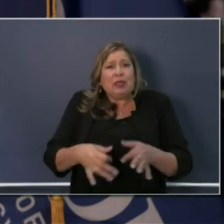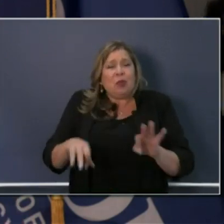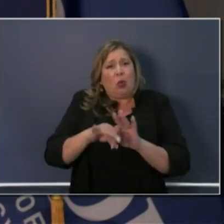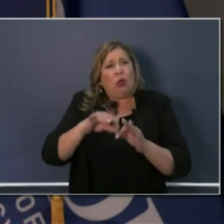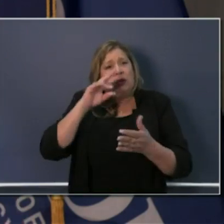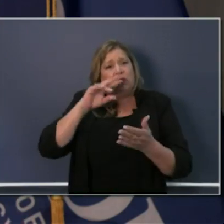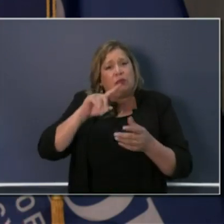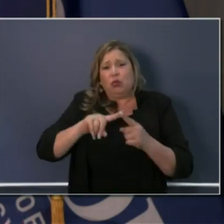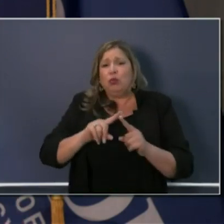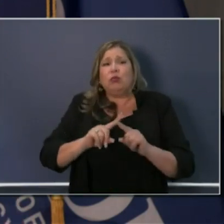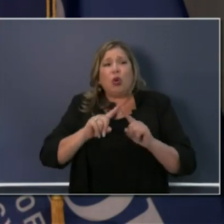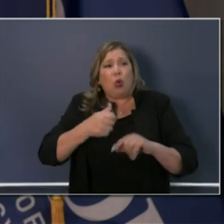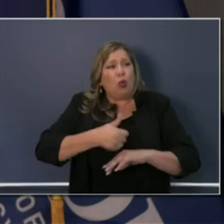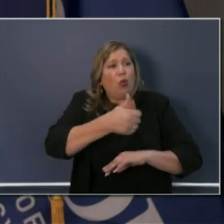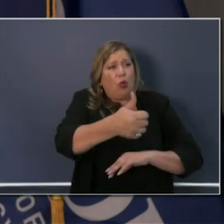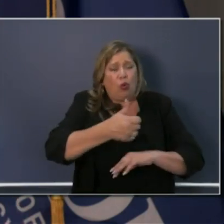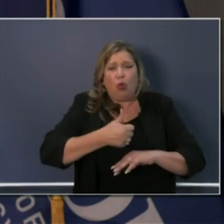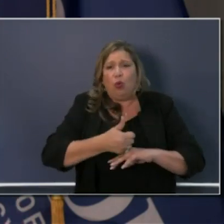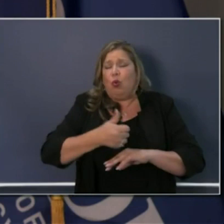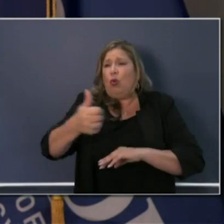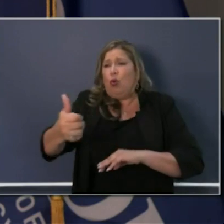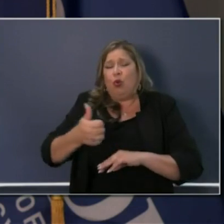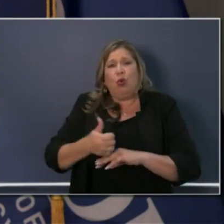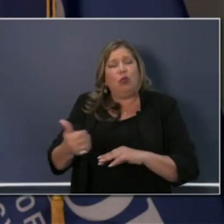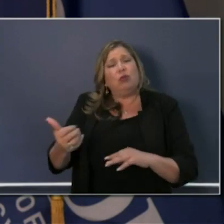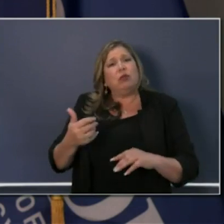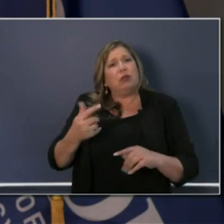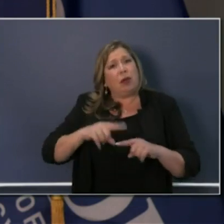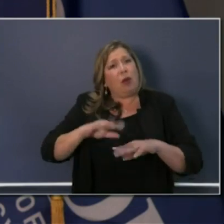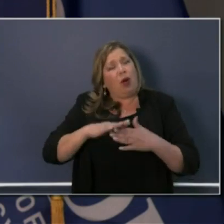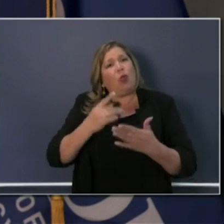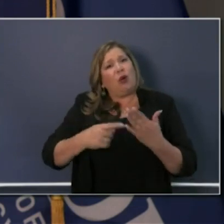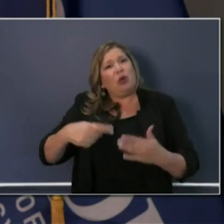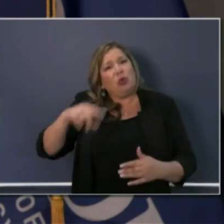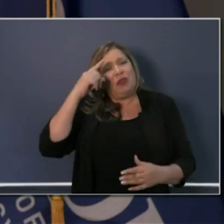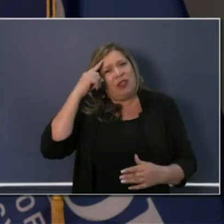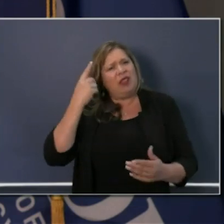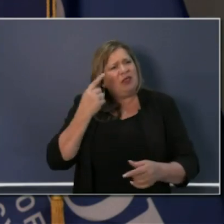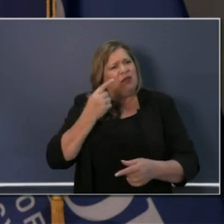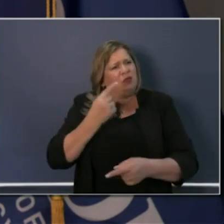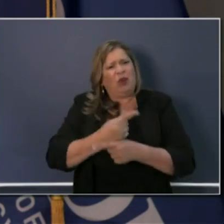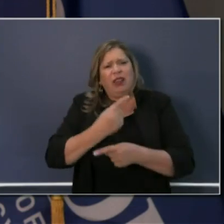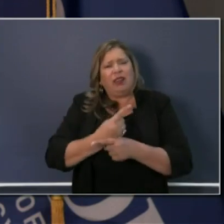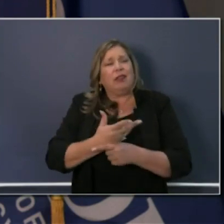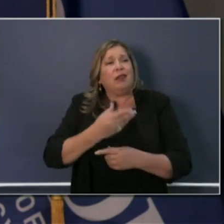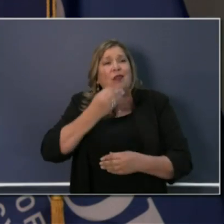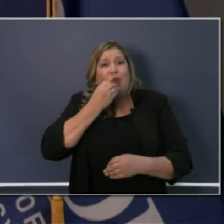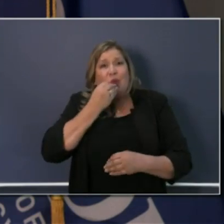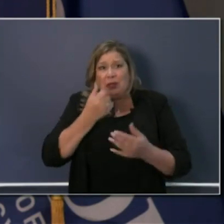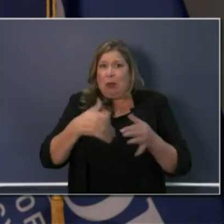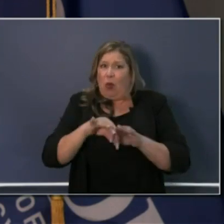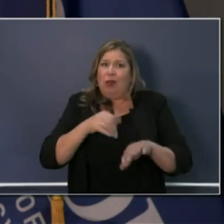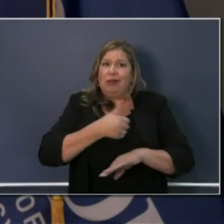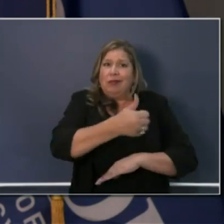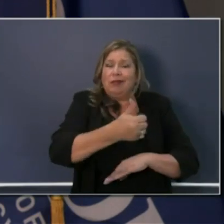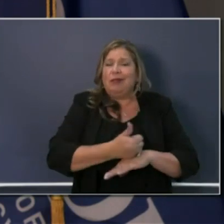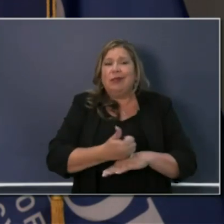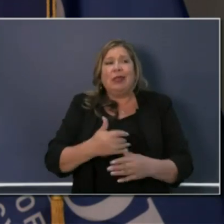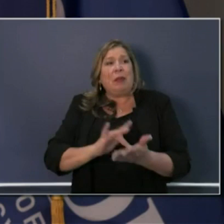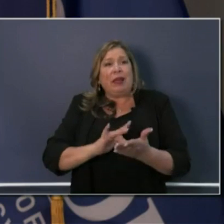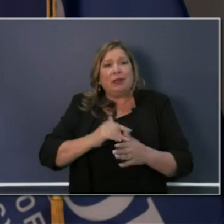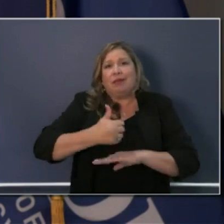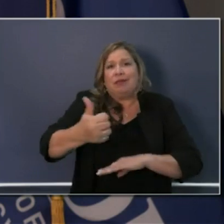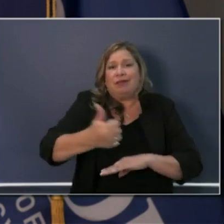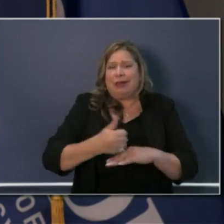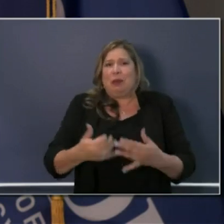is essentially what you think it is. We're going to make sure food and all our distribution networks are secure. And